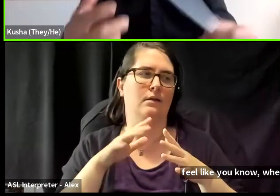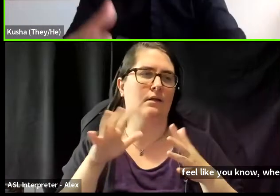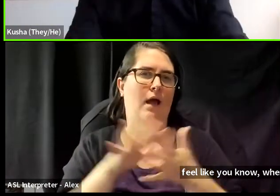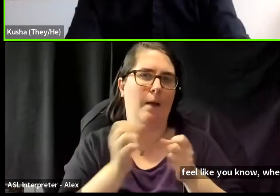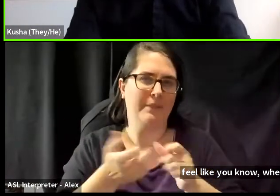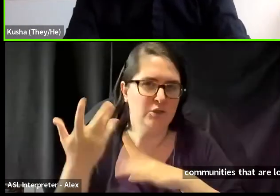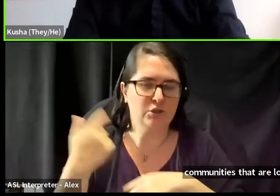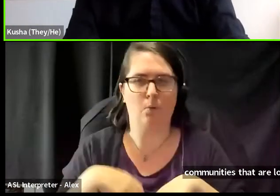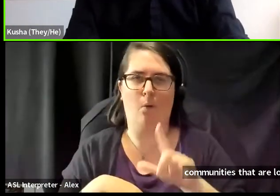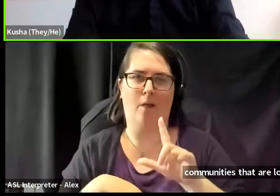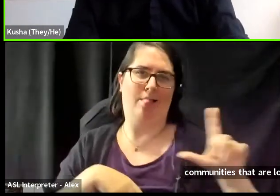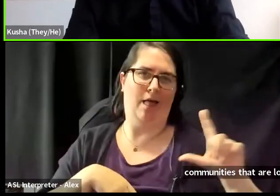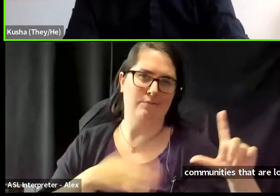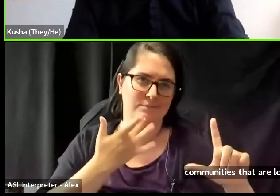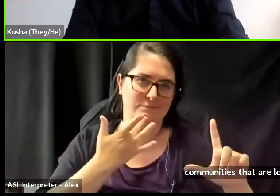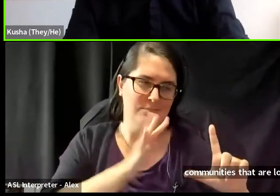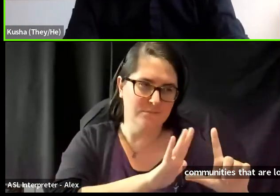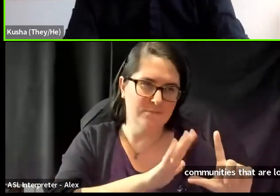left-wing,